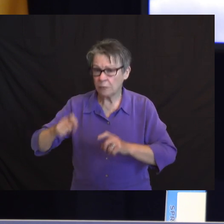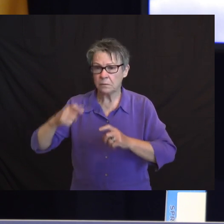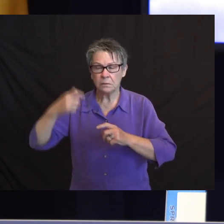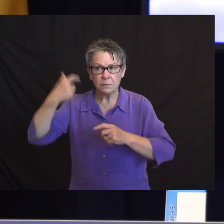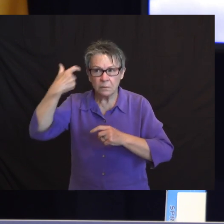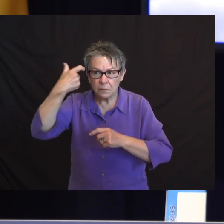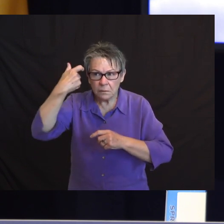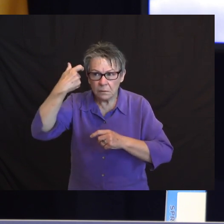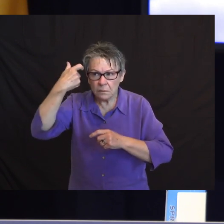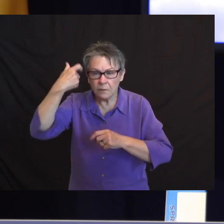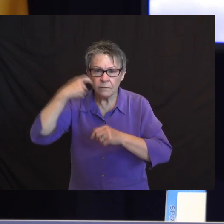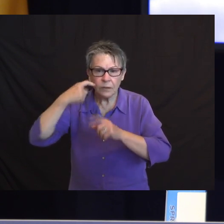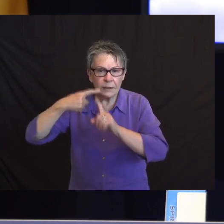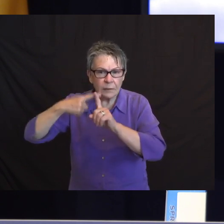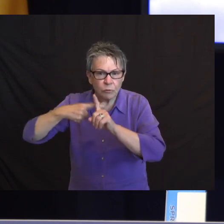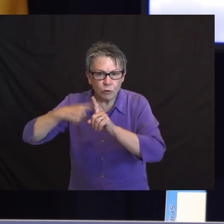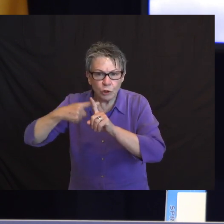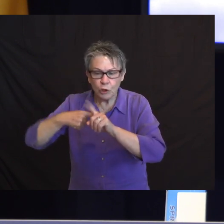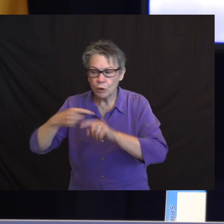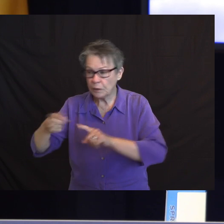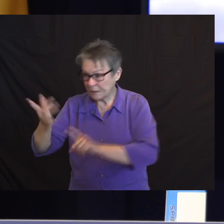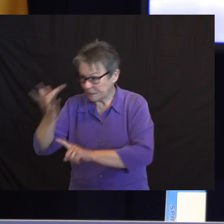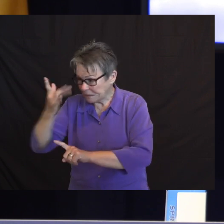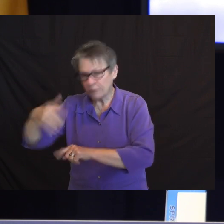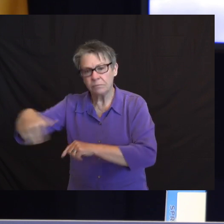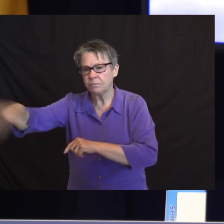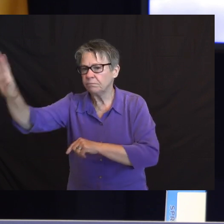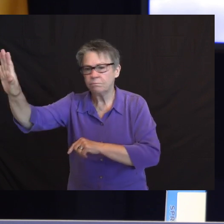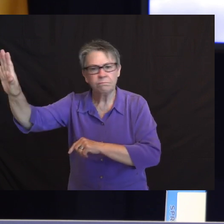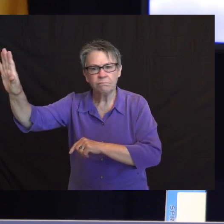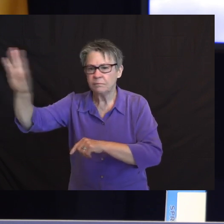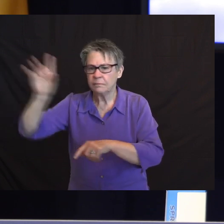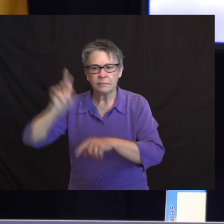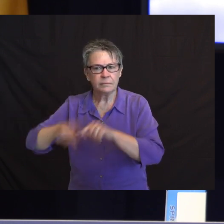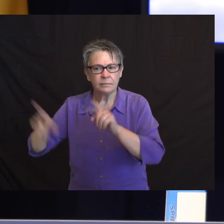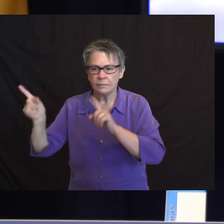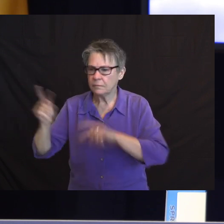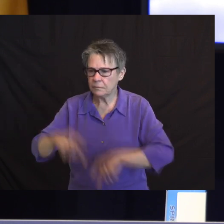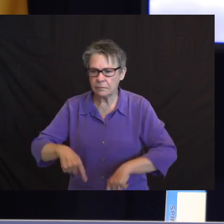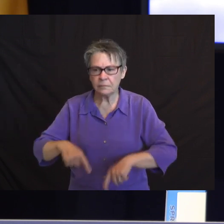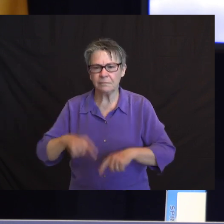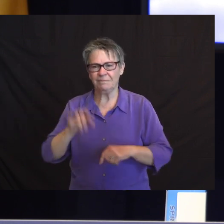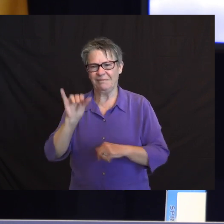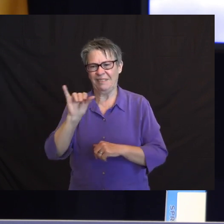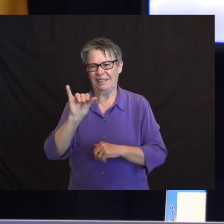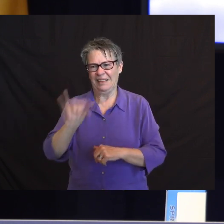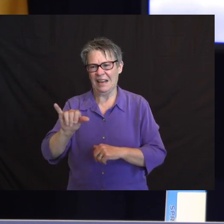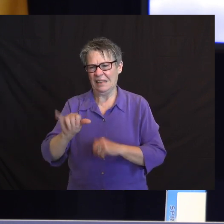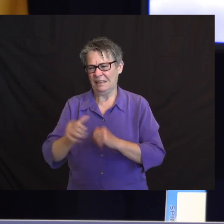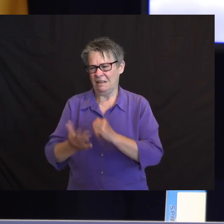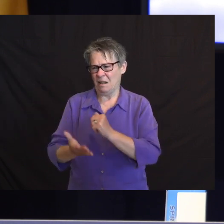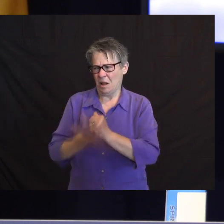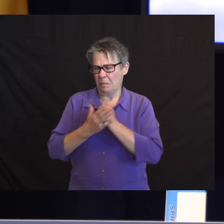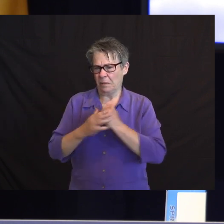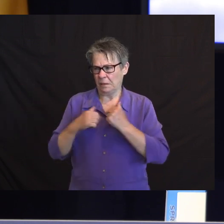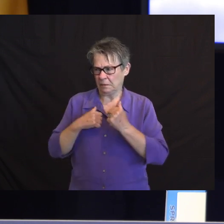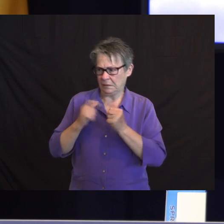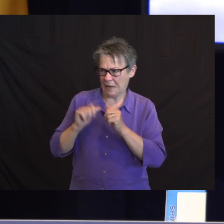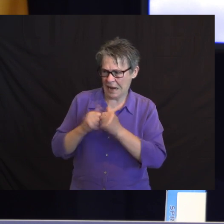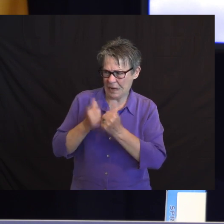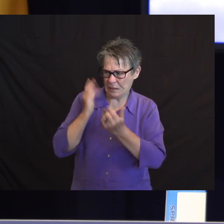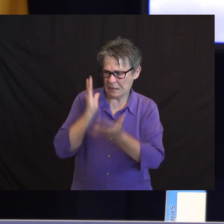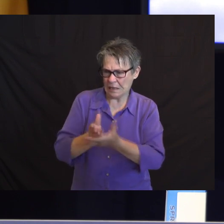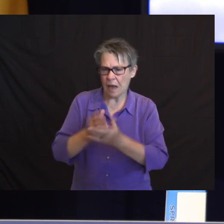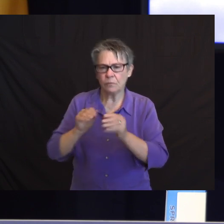members should be educated on steps to prevent the spread of COVID-19. Groups should include the same children